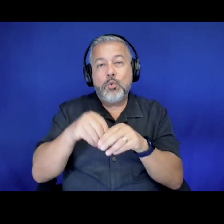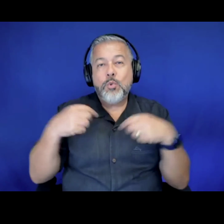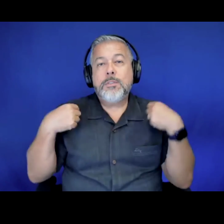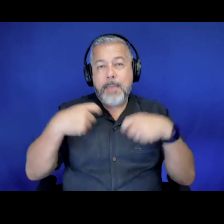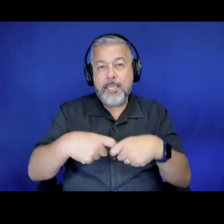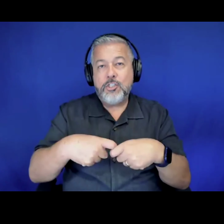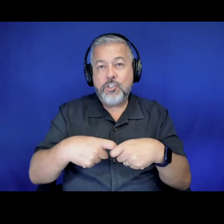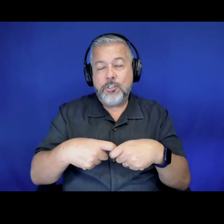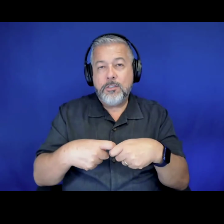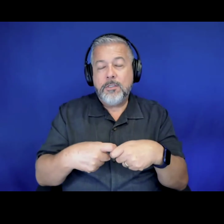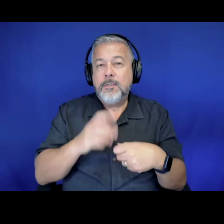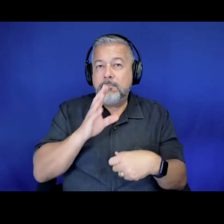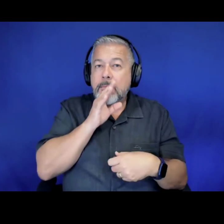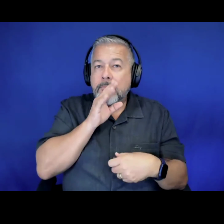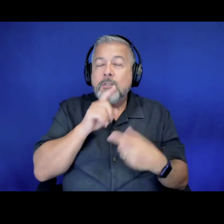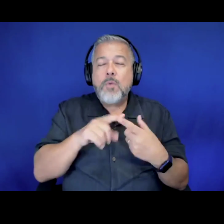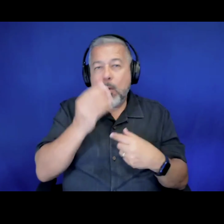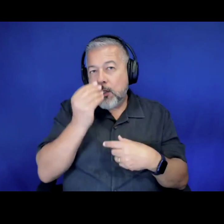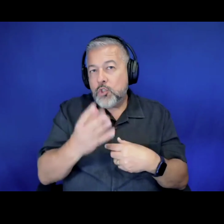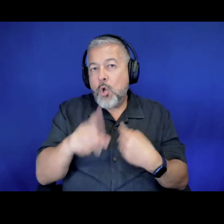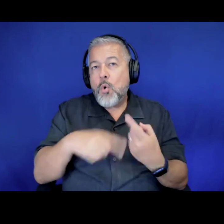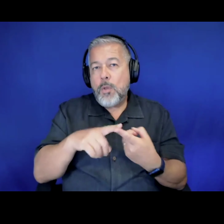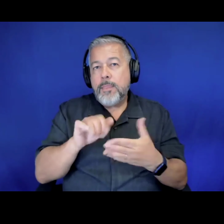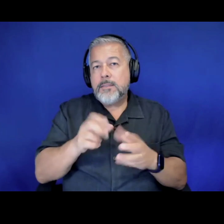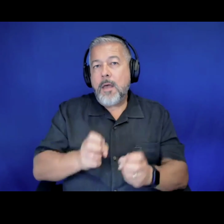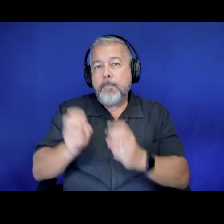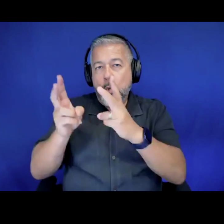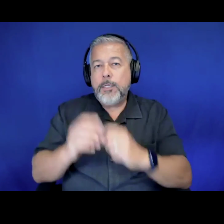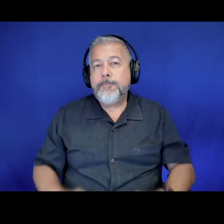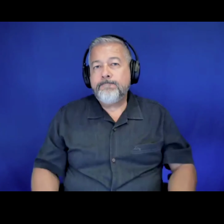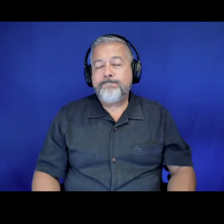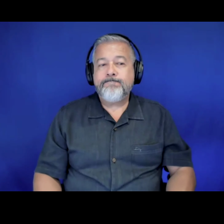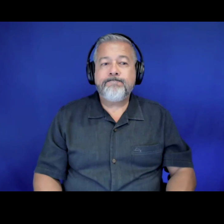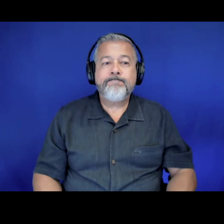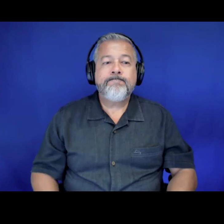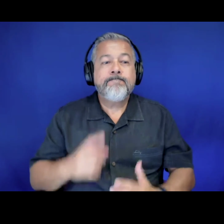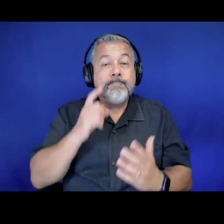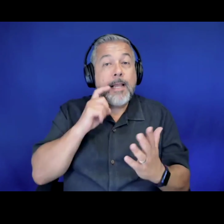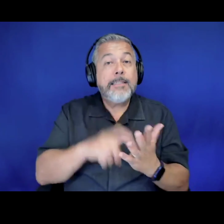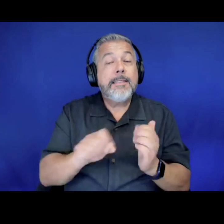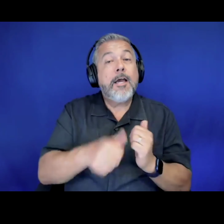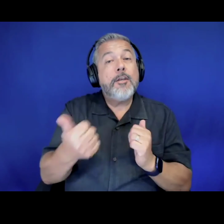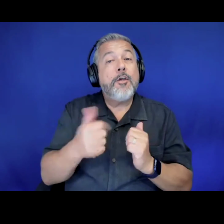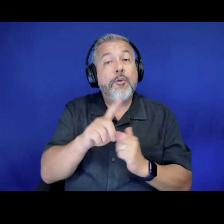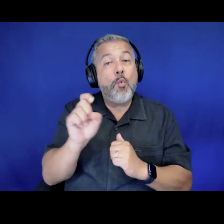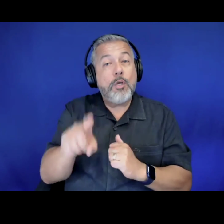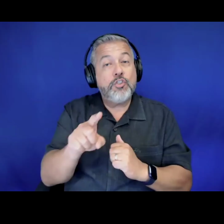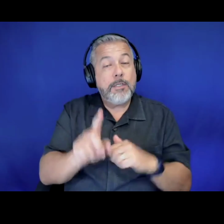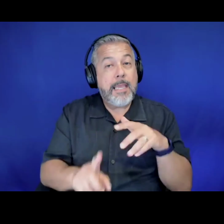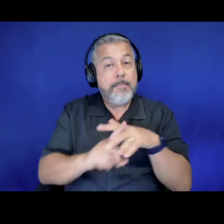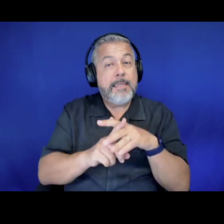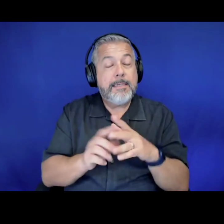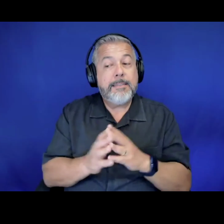as well. So I will let you all know when that is uploaded. I see another question come